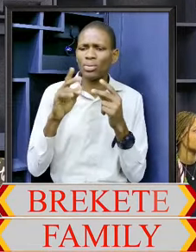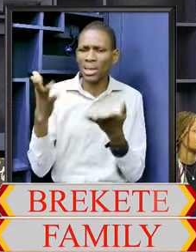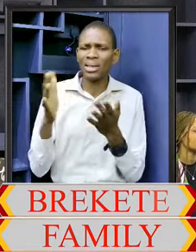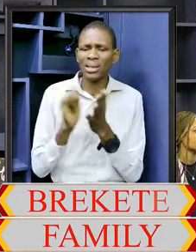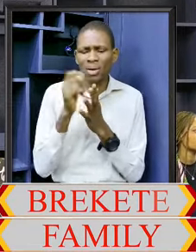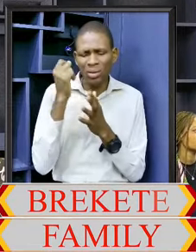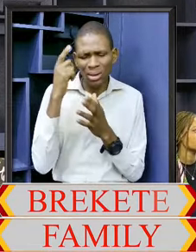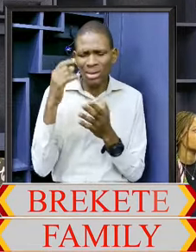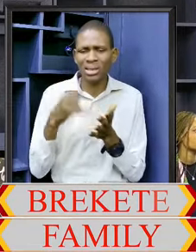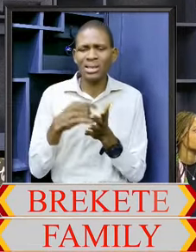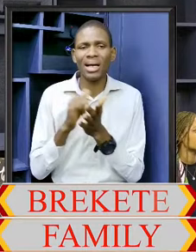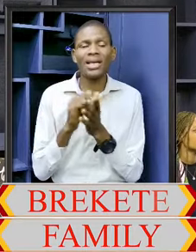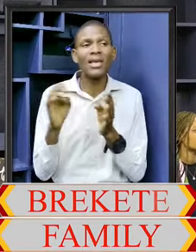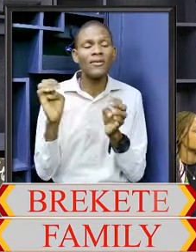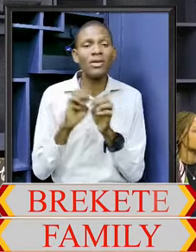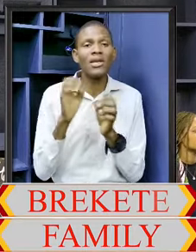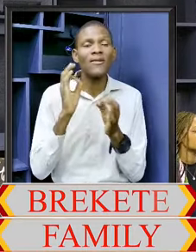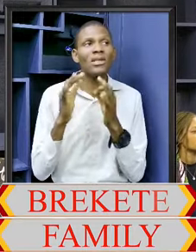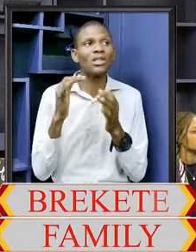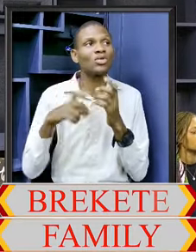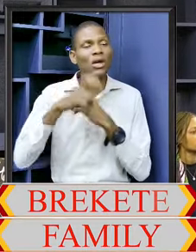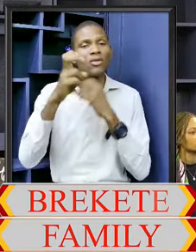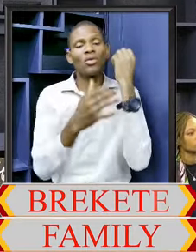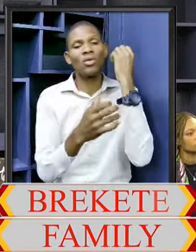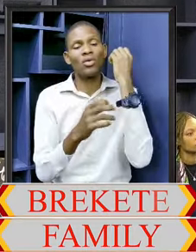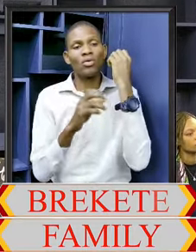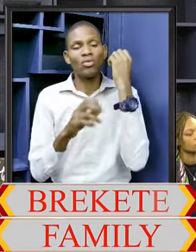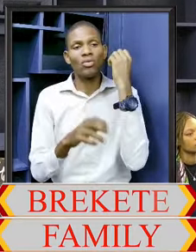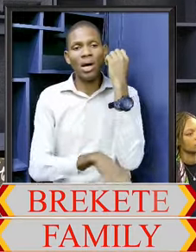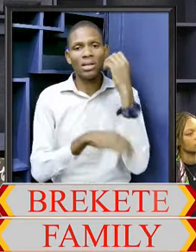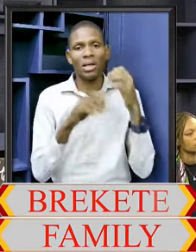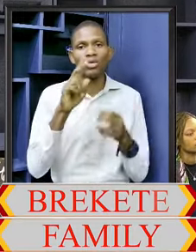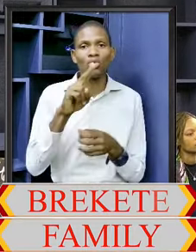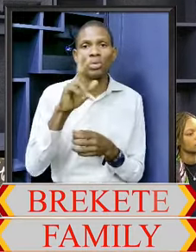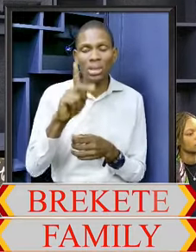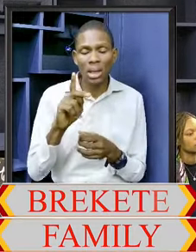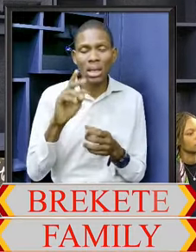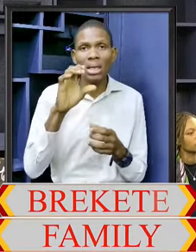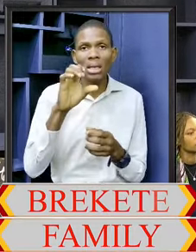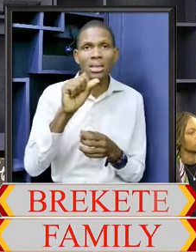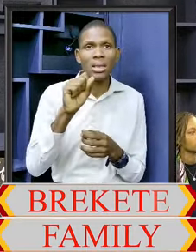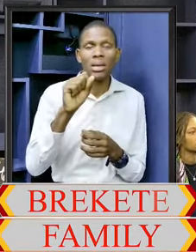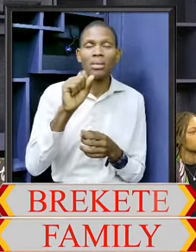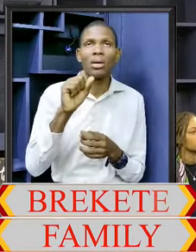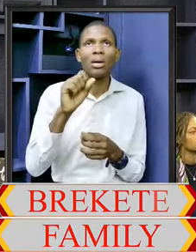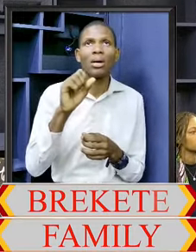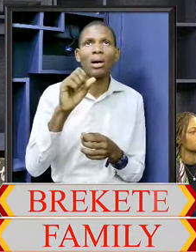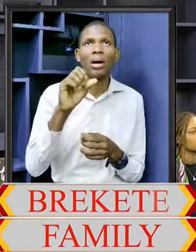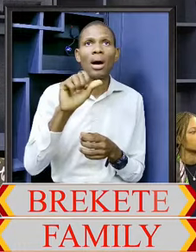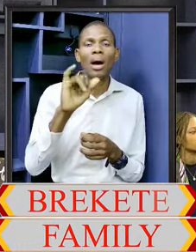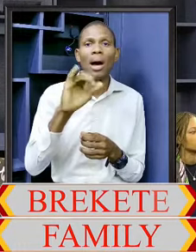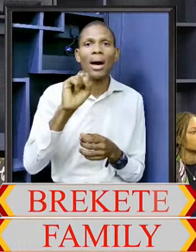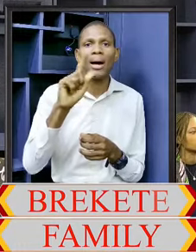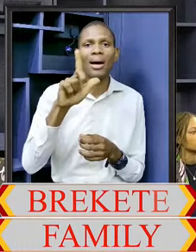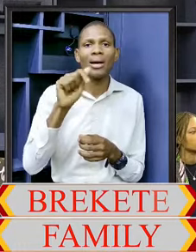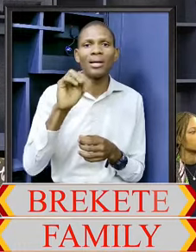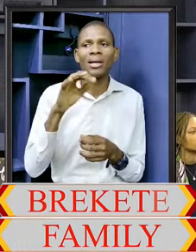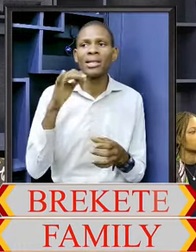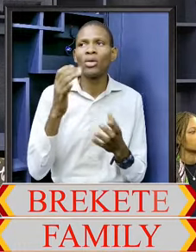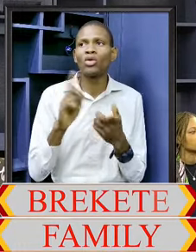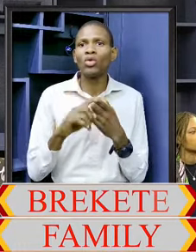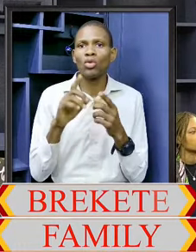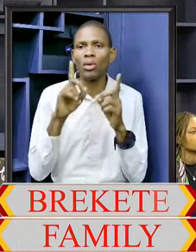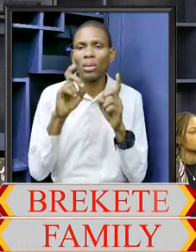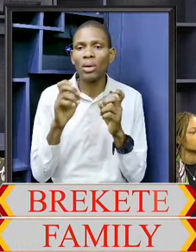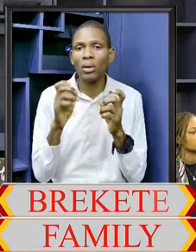be saying when they go outside, say. If you enter UK, Canada, New Zealand, Ireland, they won't come up blood,